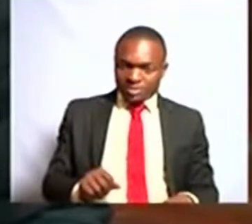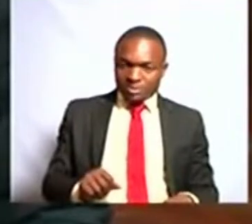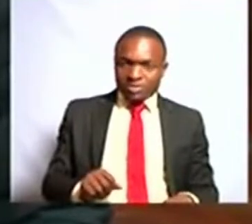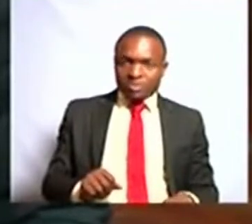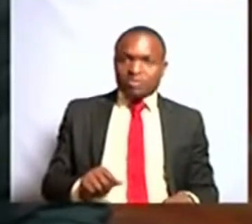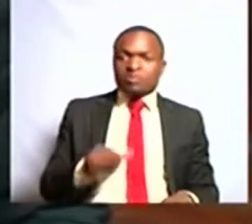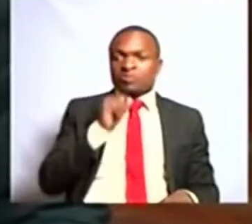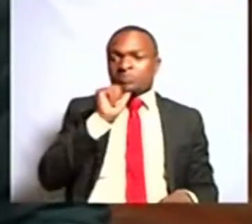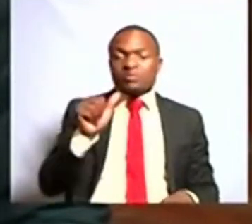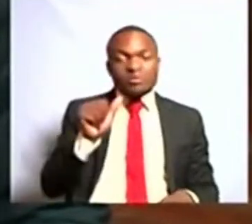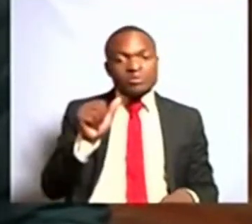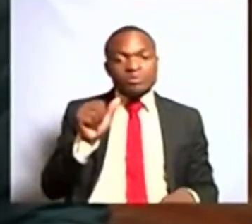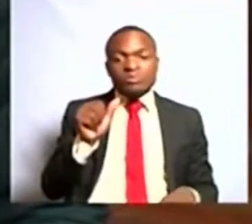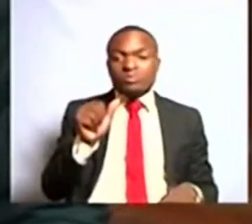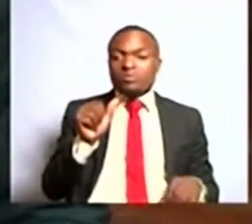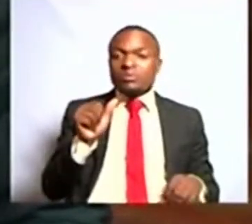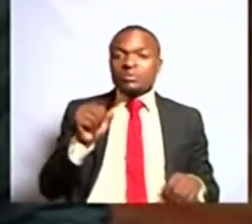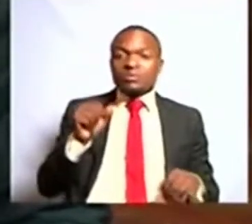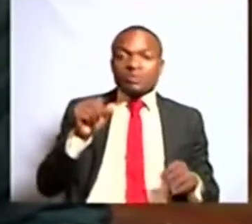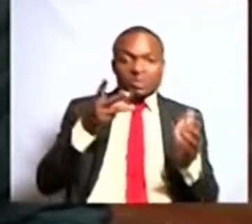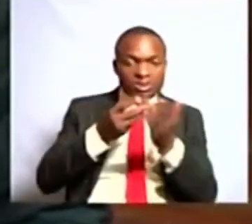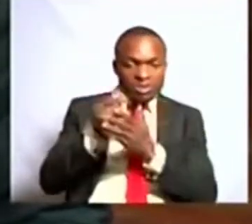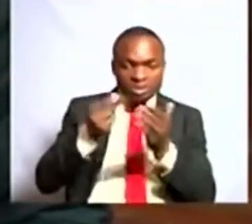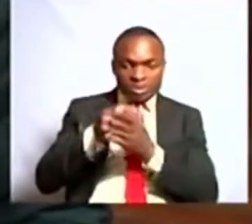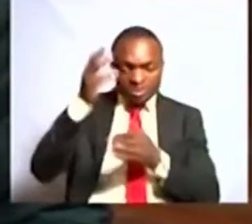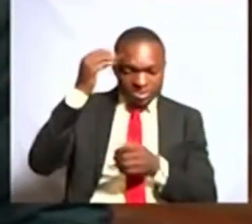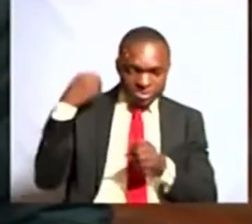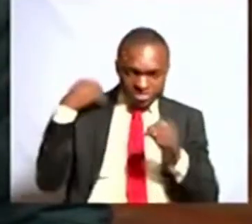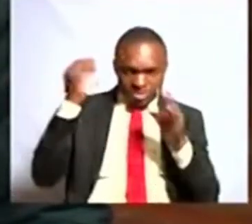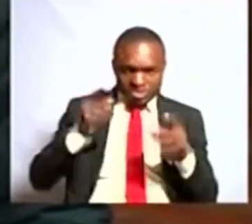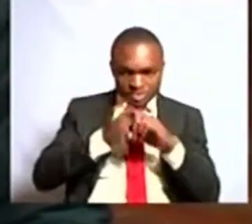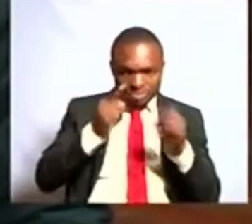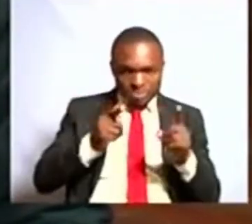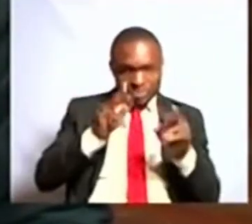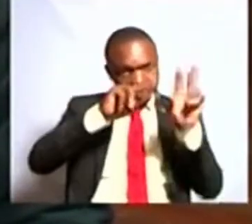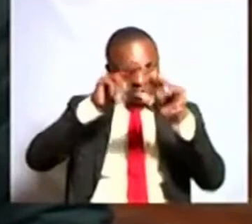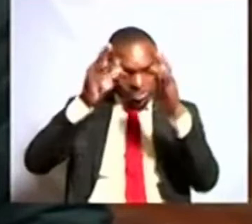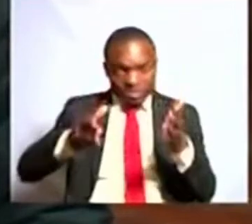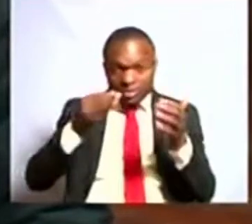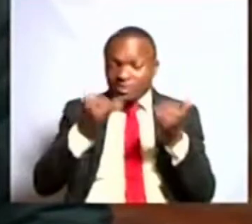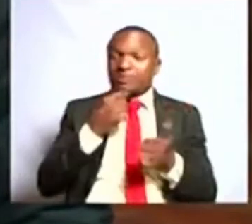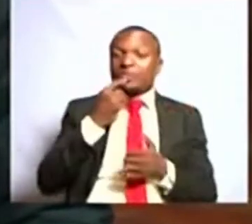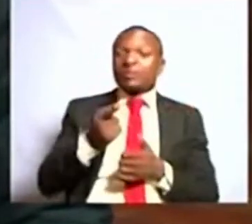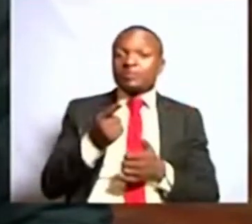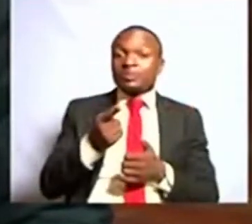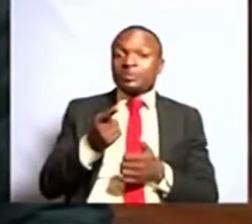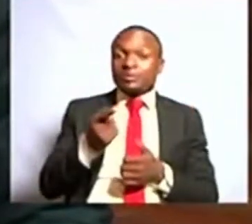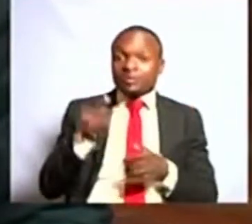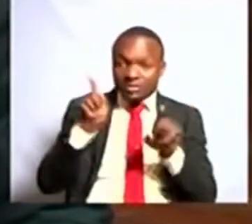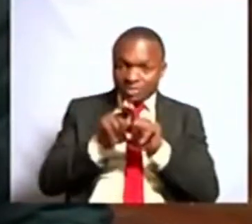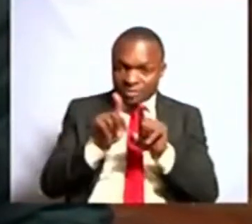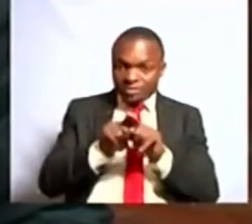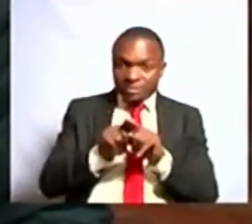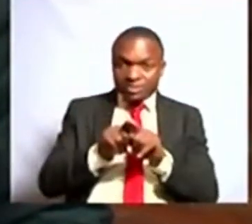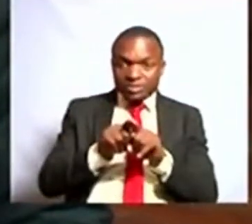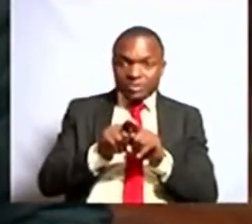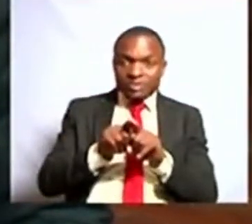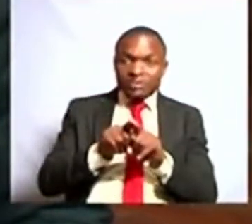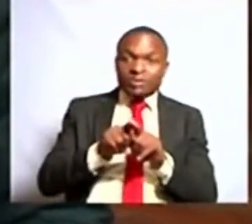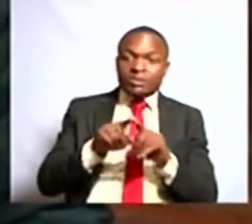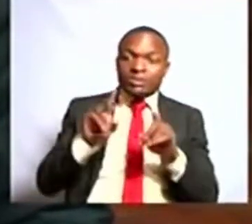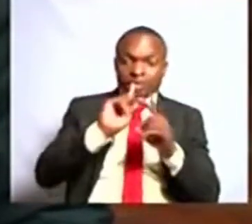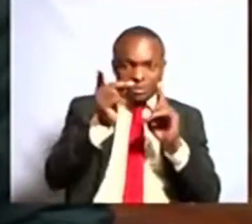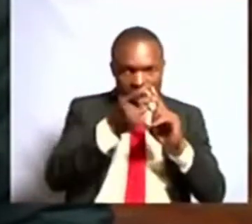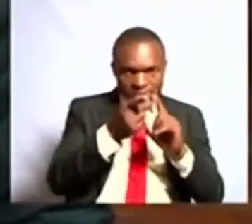a non-accounting officer who was there, but he's the main supervisor. And we have now just been told that actually even that same district official was